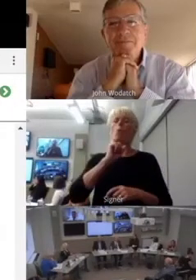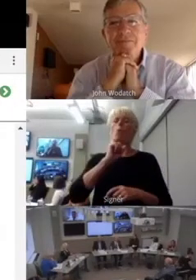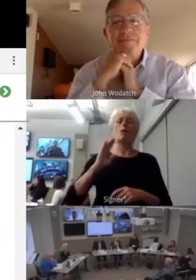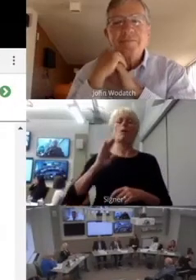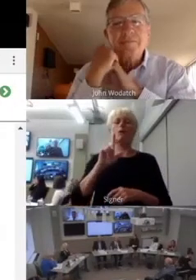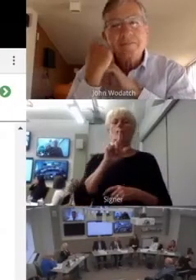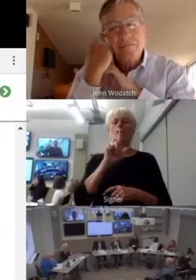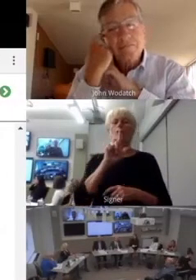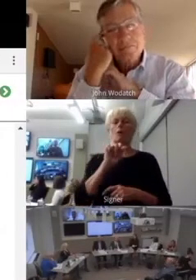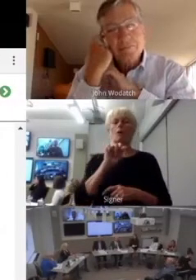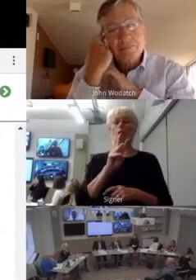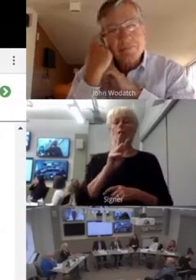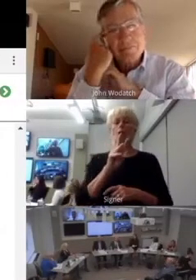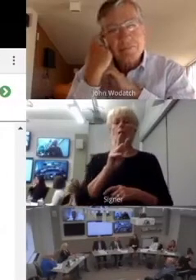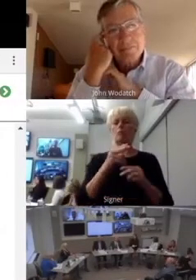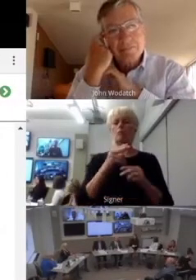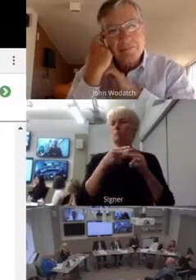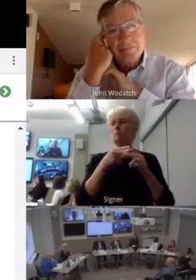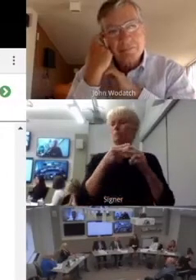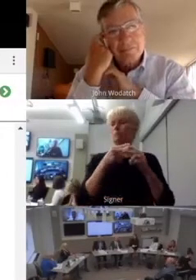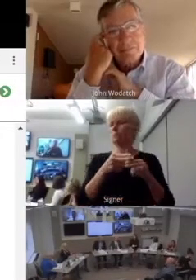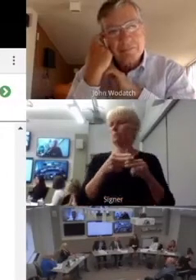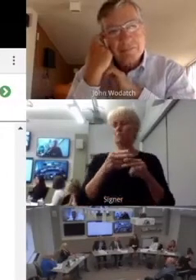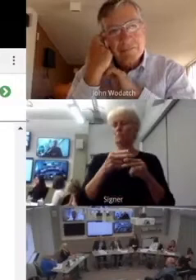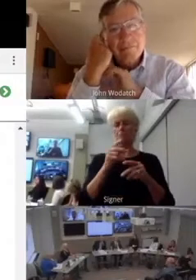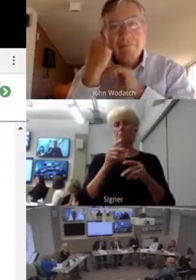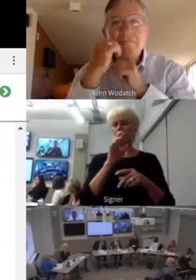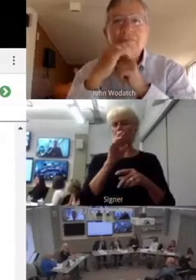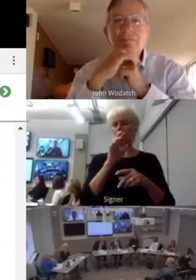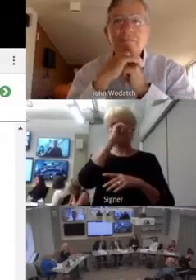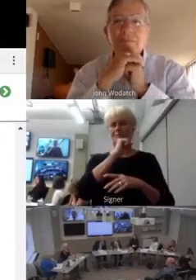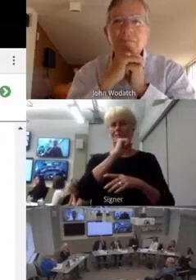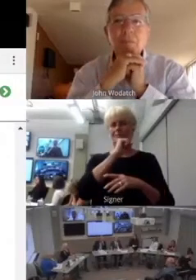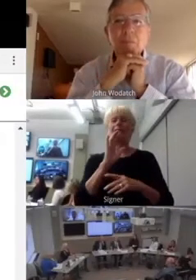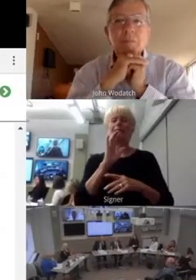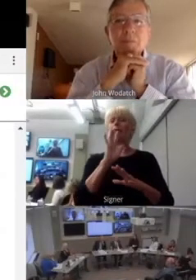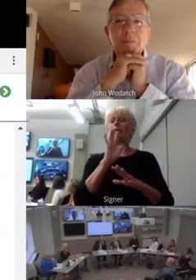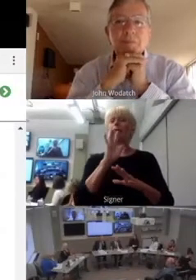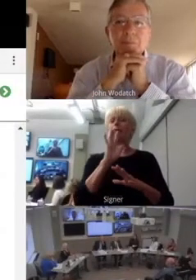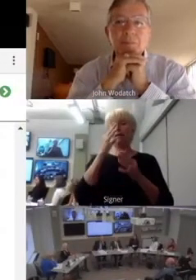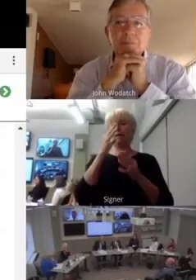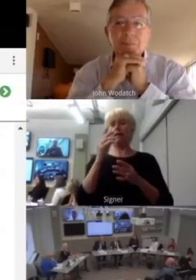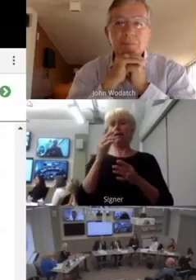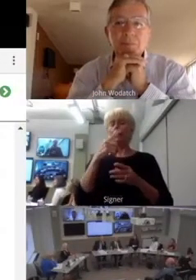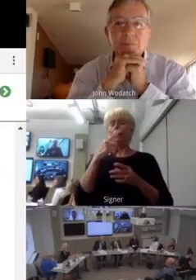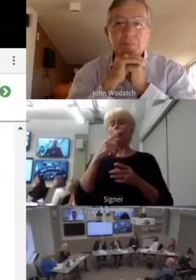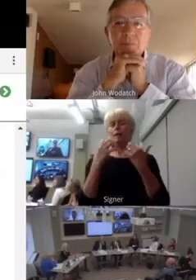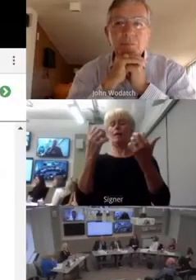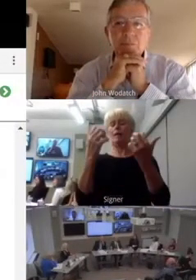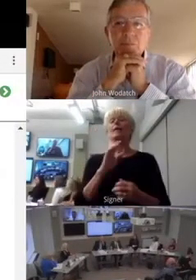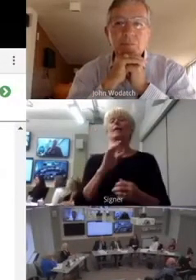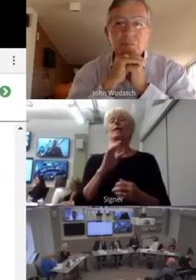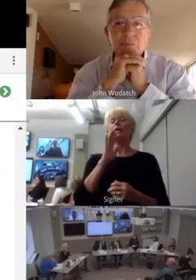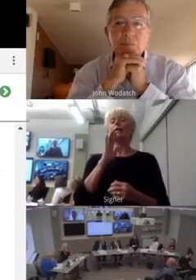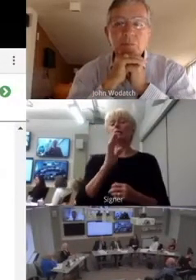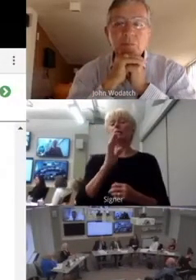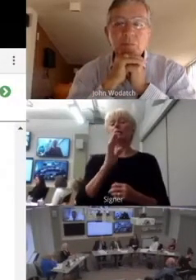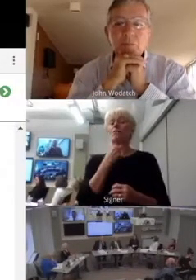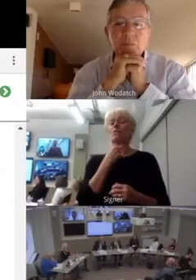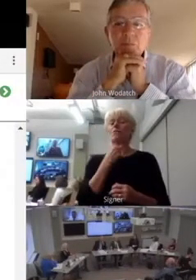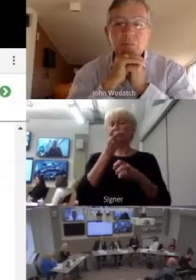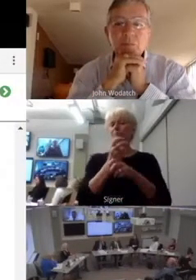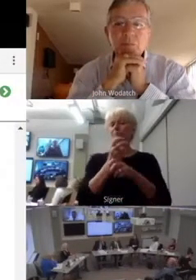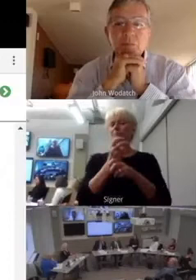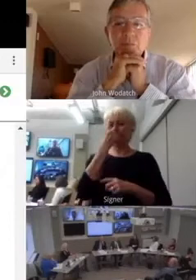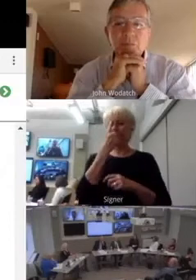that outlines the process that agencies have to follow when writing regulations. And there's two types of rulemaking. One is called